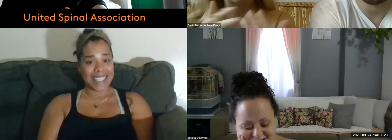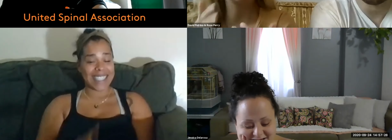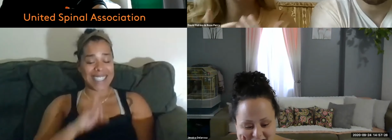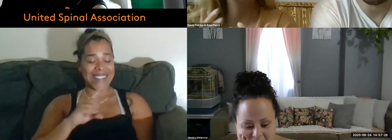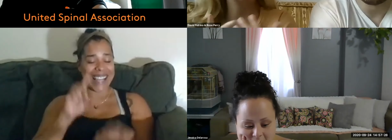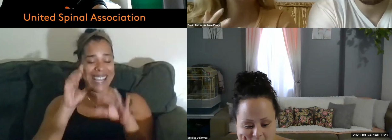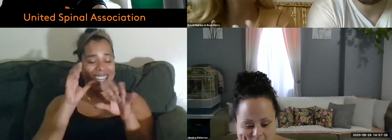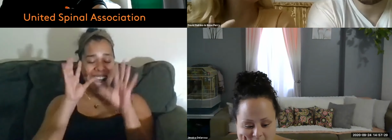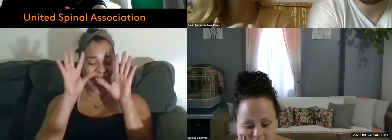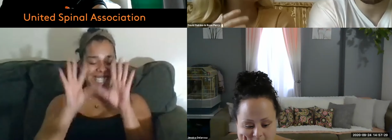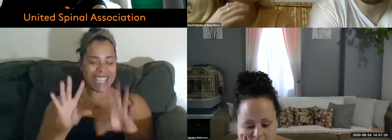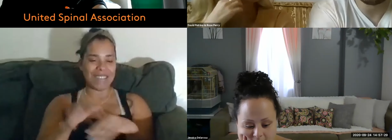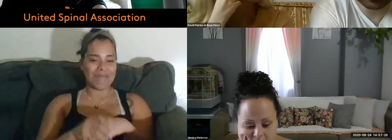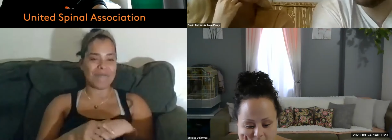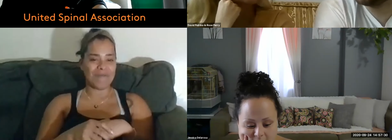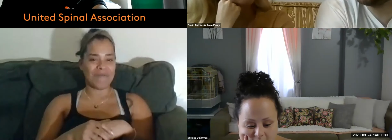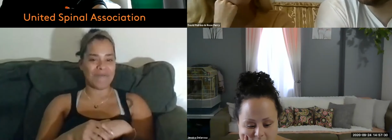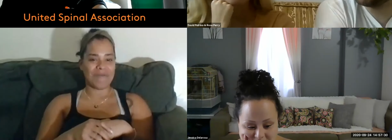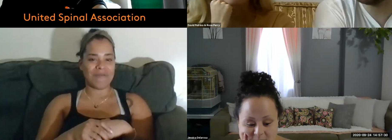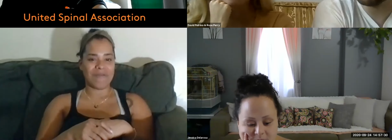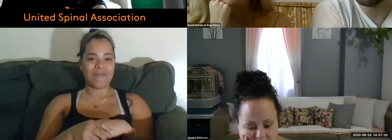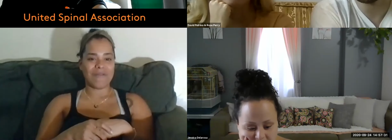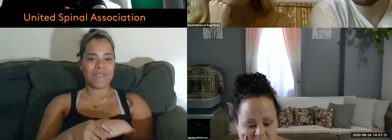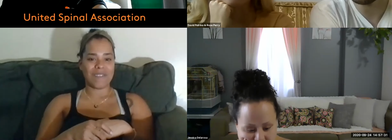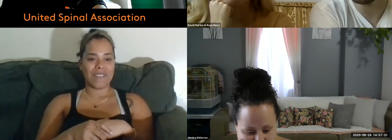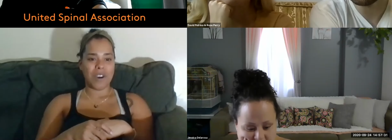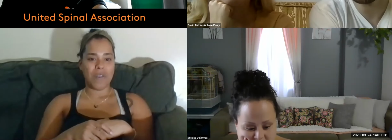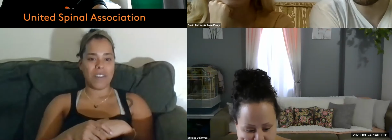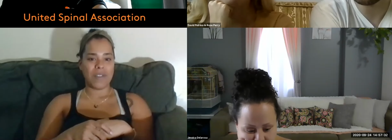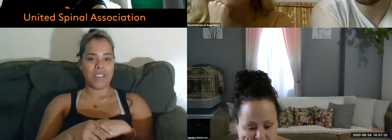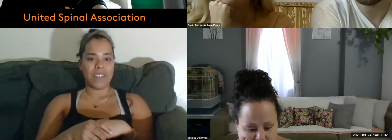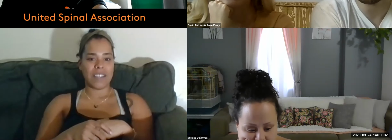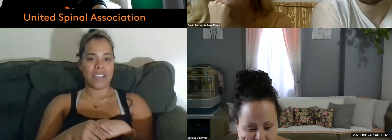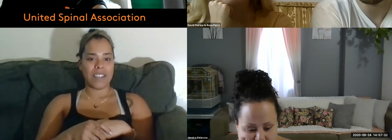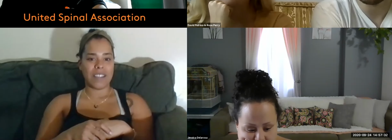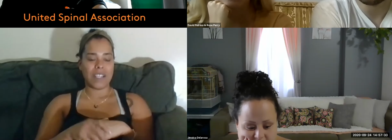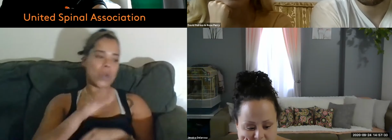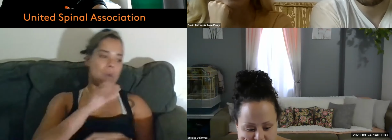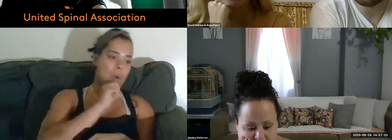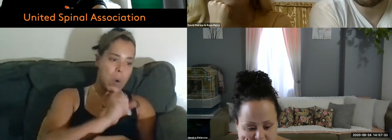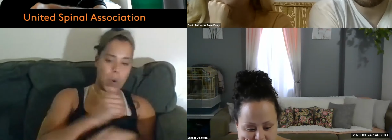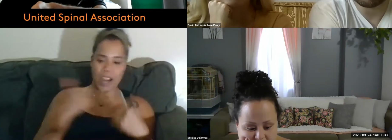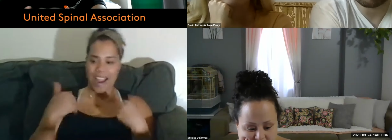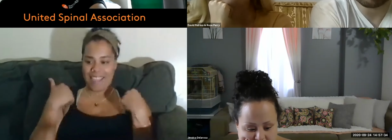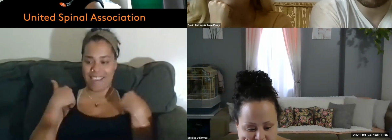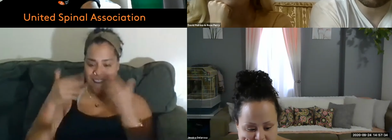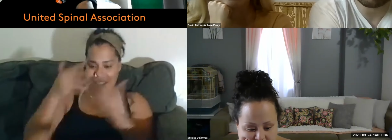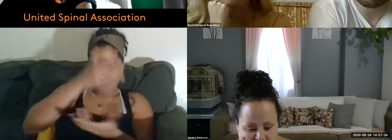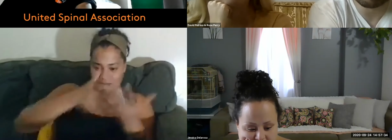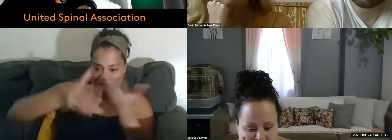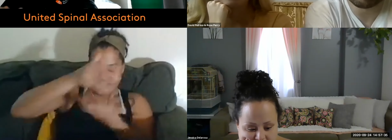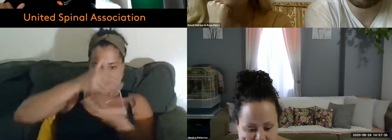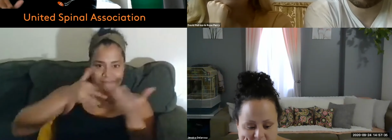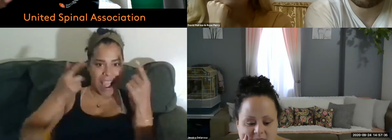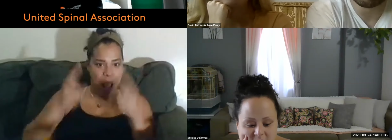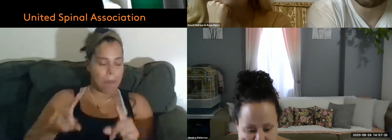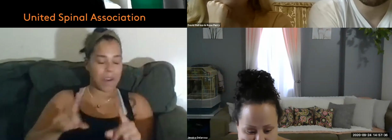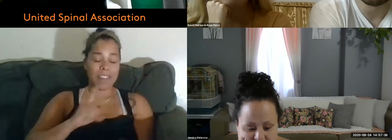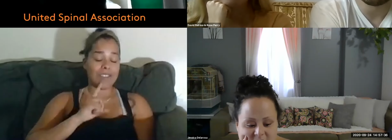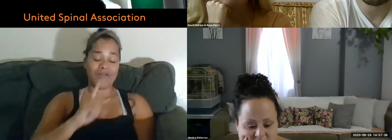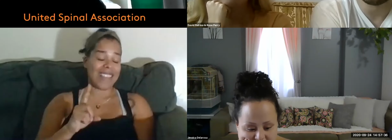something about these multi-generational interactions that is pretty special that we're seeing in response to the pandemic.